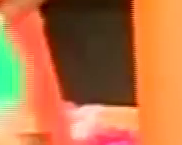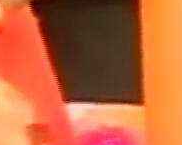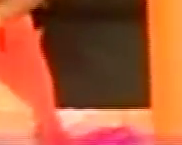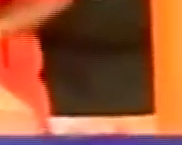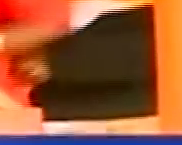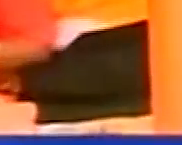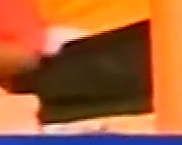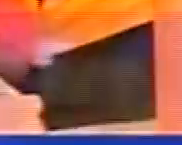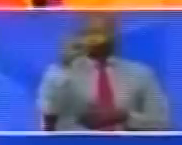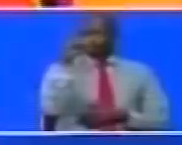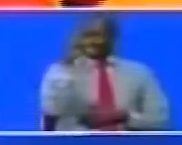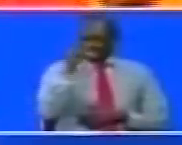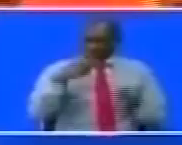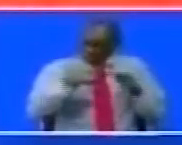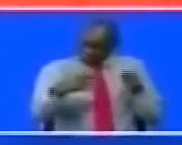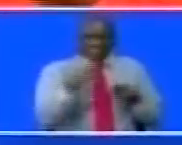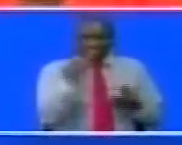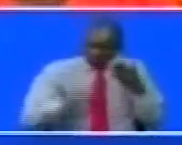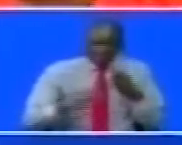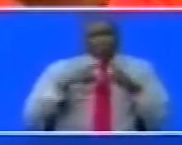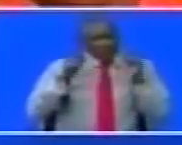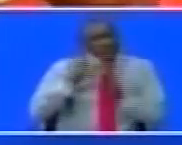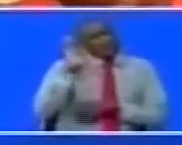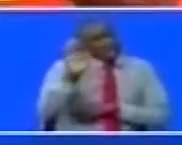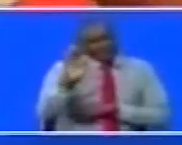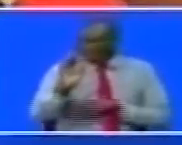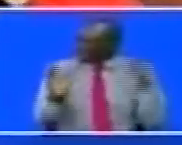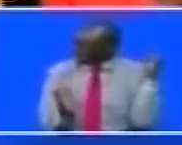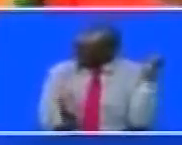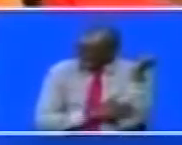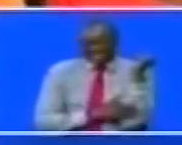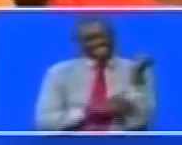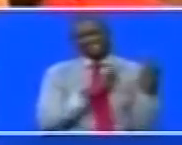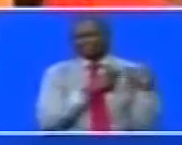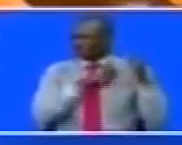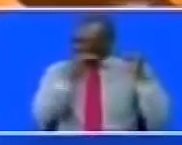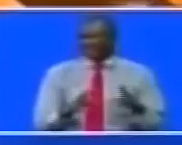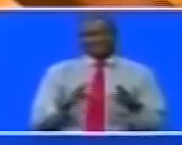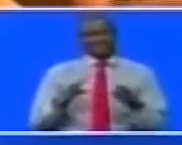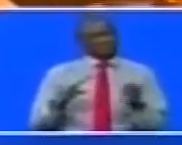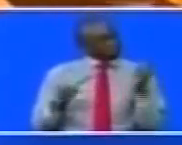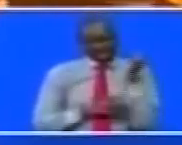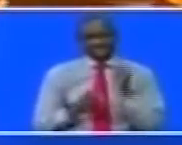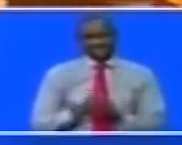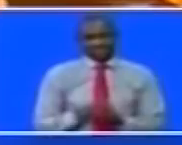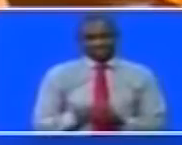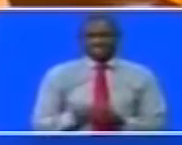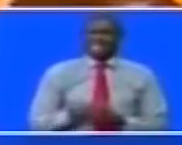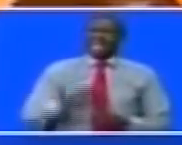Officials from the ODM party Nairobi branch say Kabogo's utterances were unfortunate, irresponsible and uncalled for. A whole